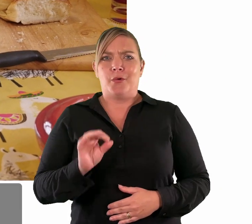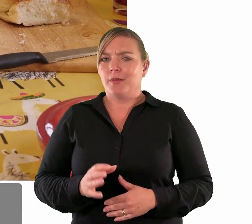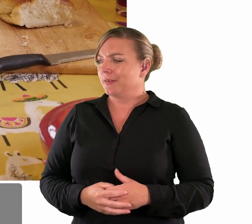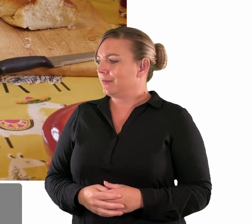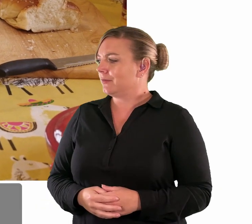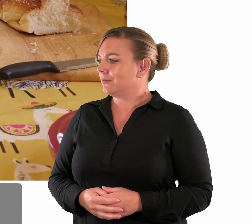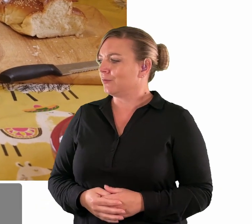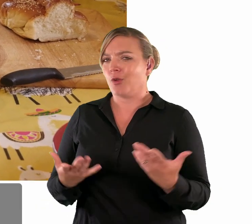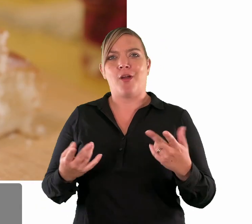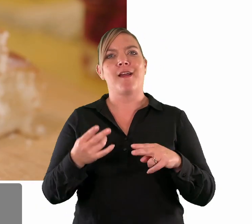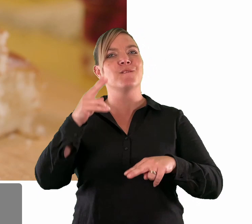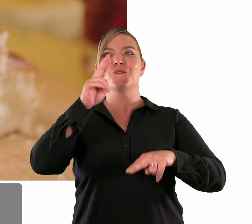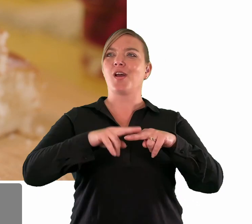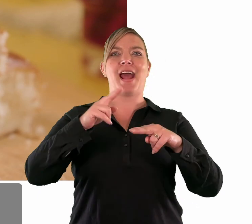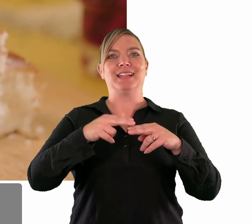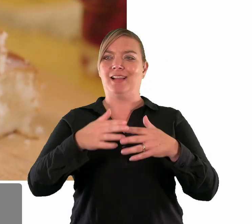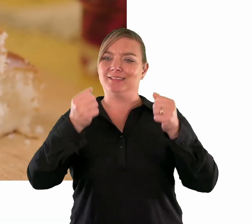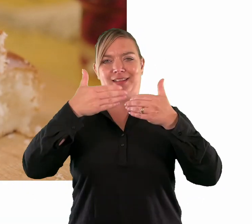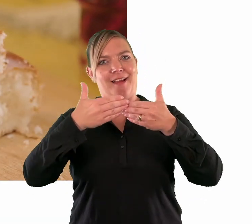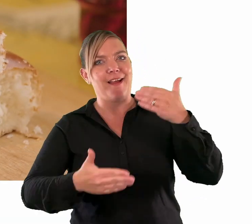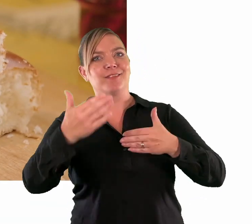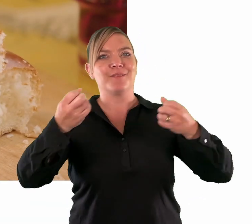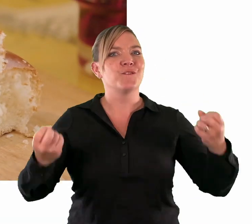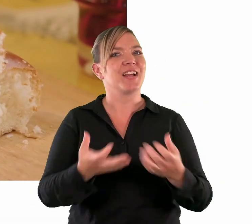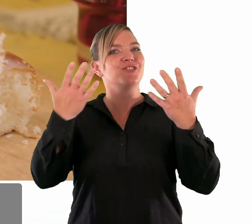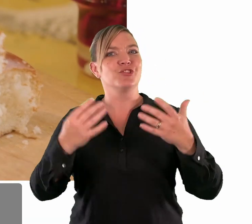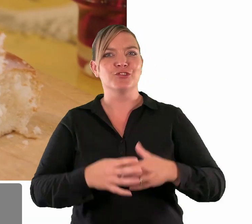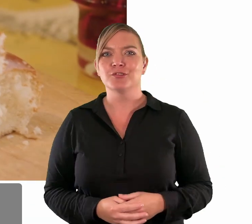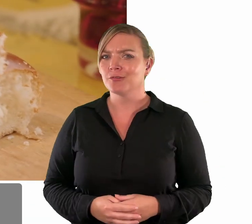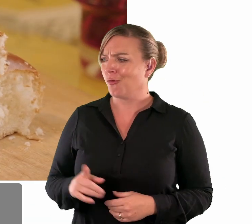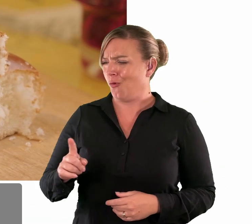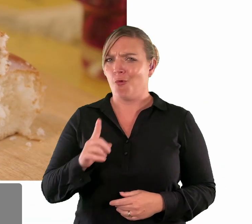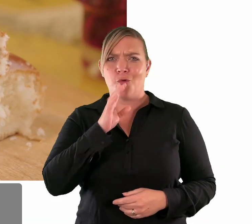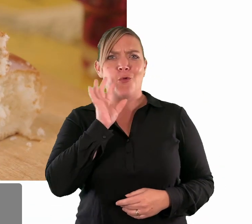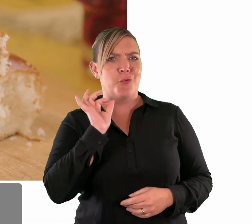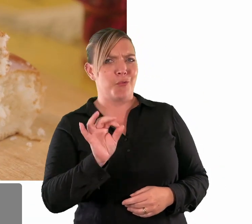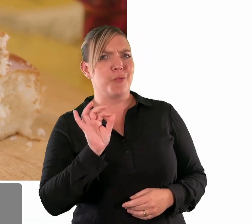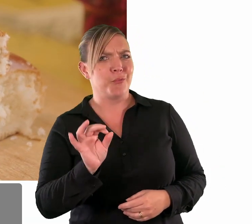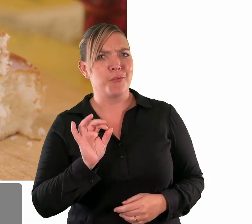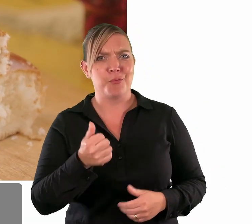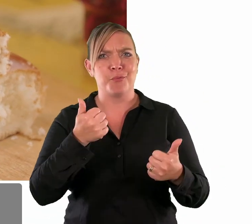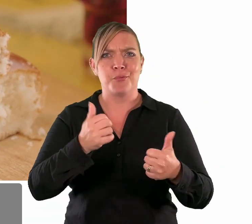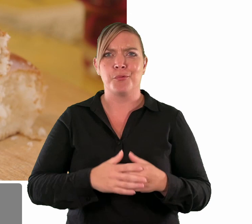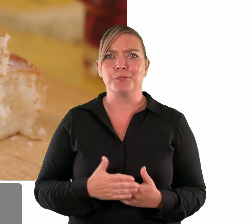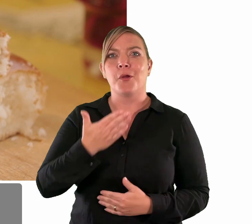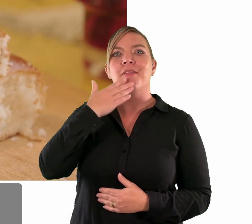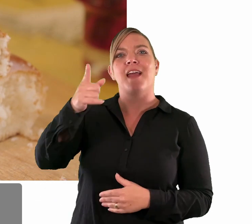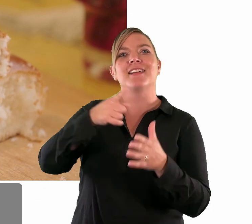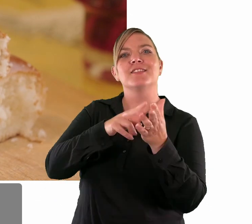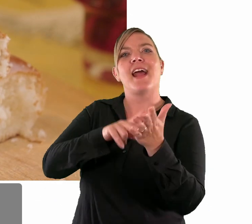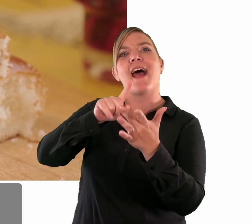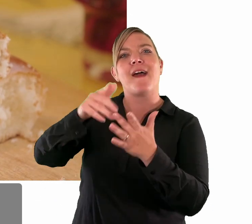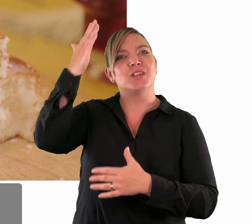Next Friday is on you. Oh, you know what? That's pretty good. I'll say so myself.